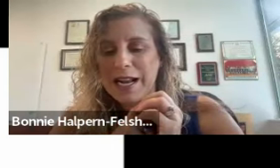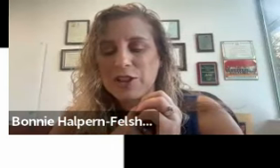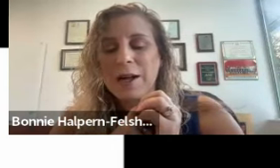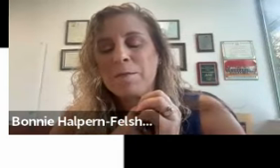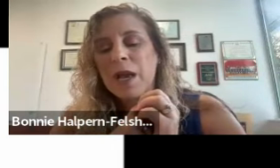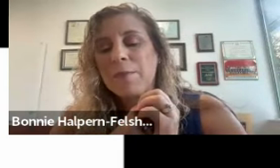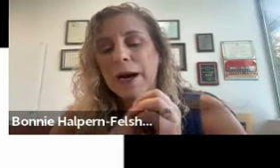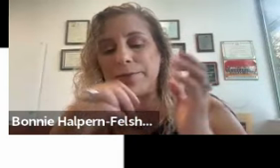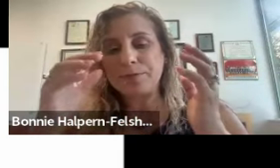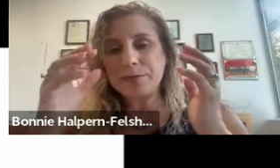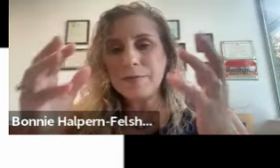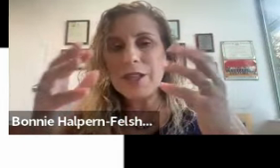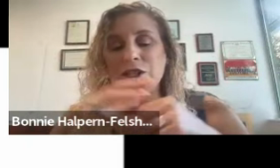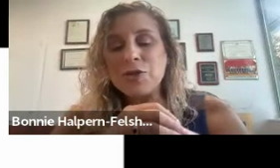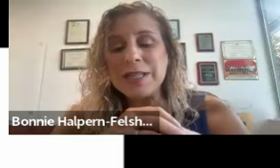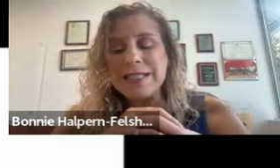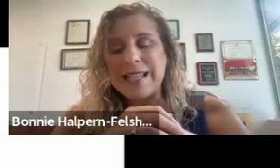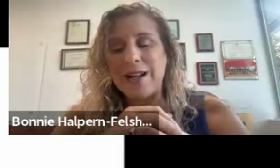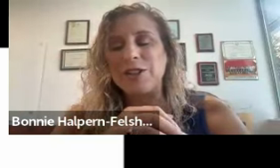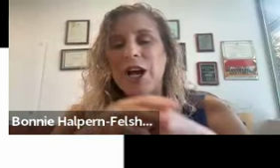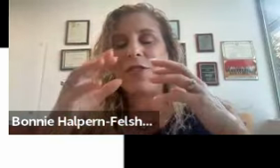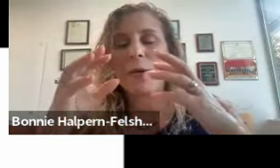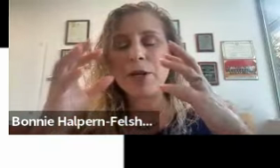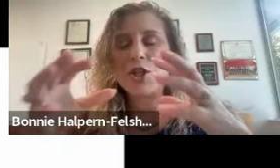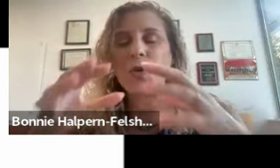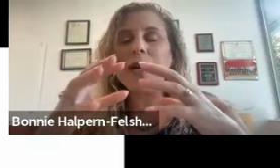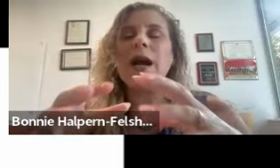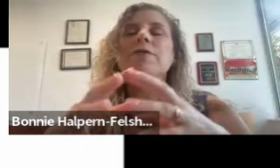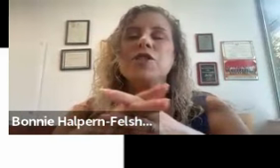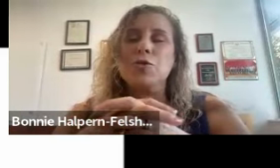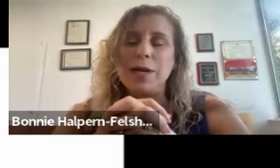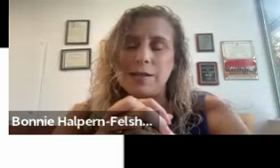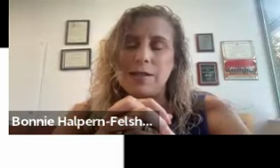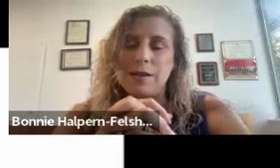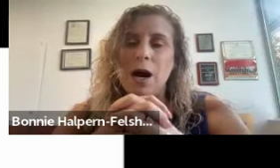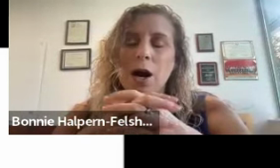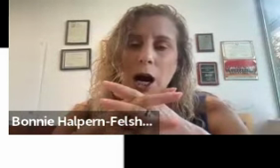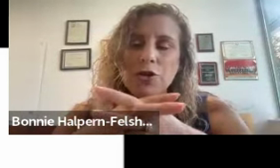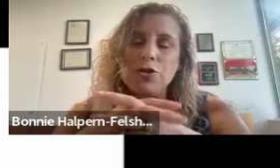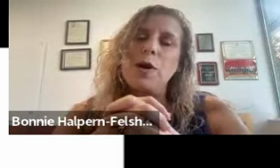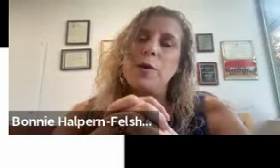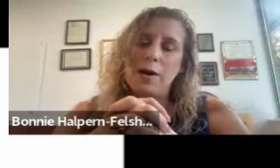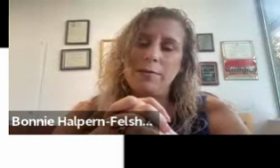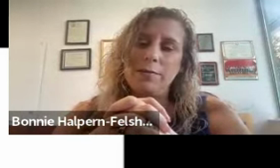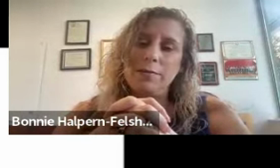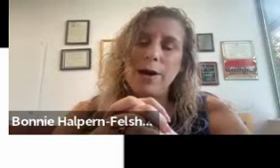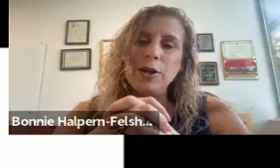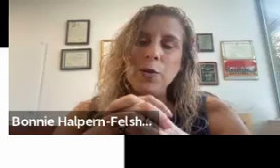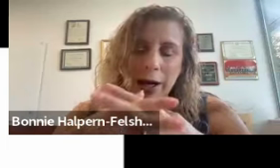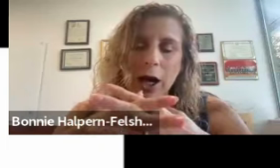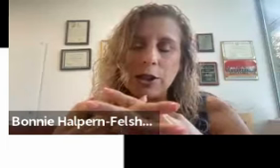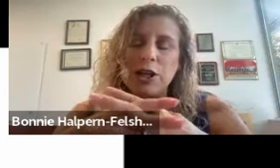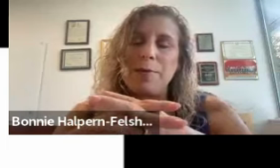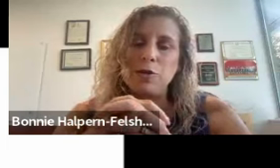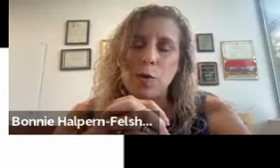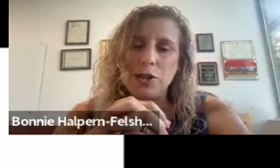next talk. But student discounts. The majority of students are under 21, right? You